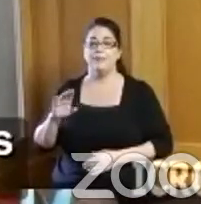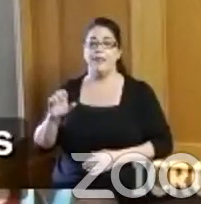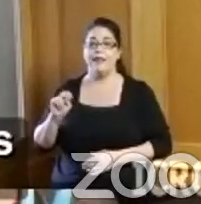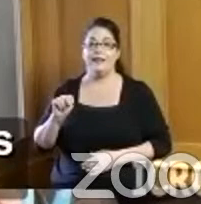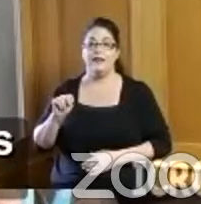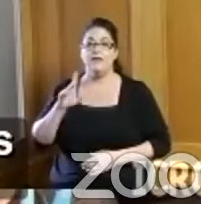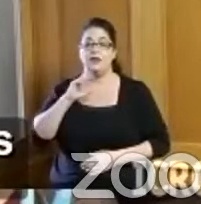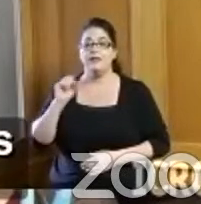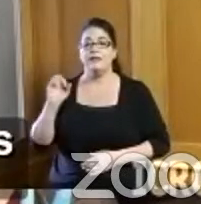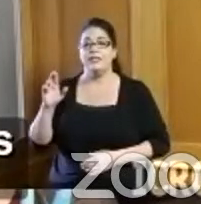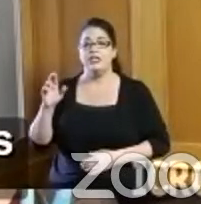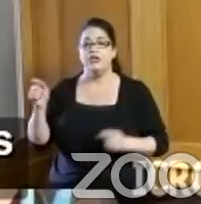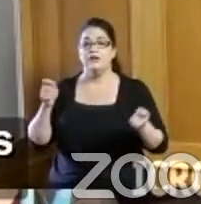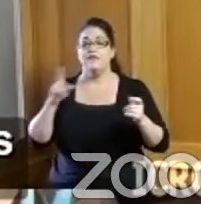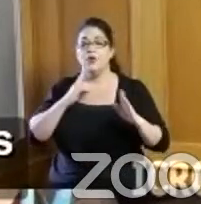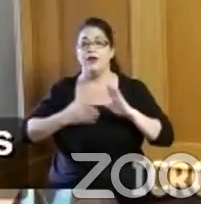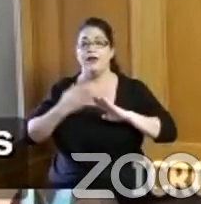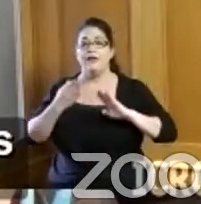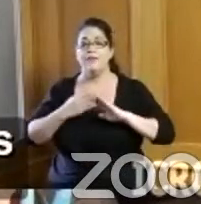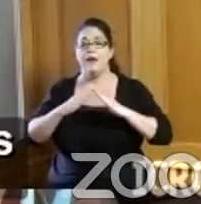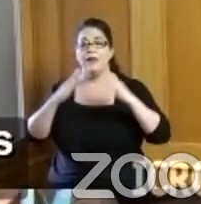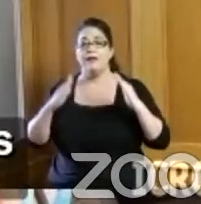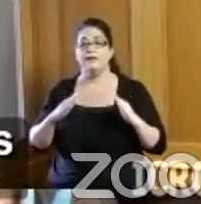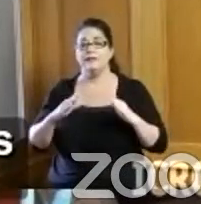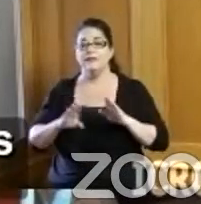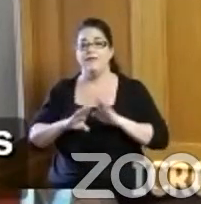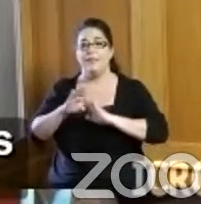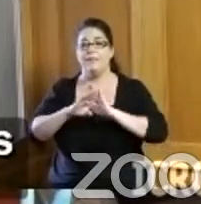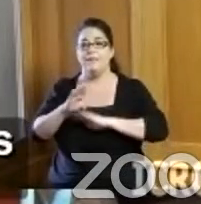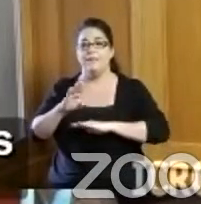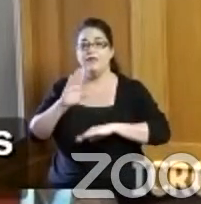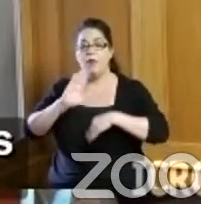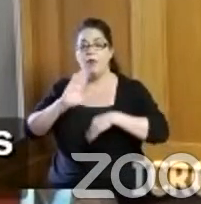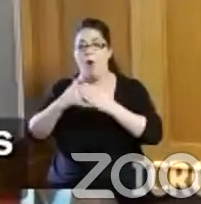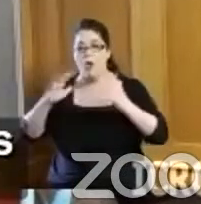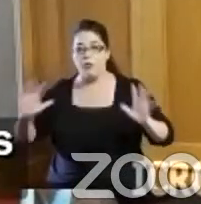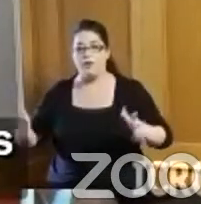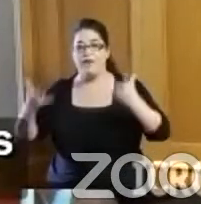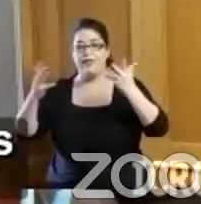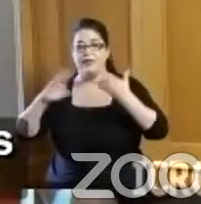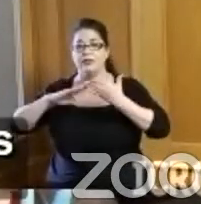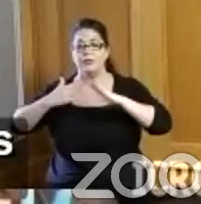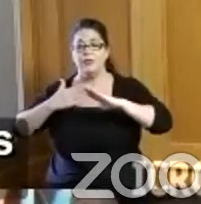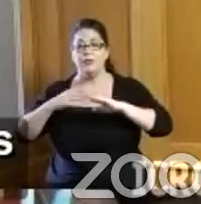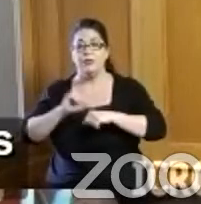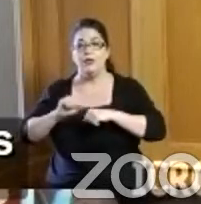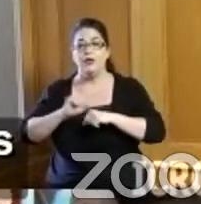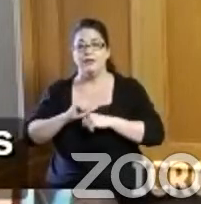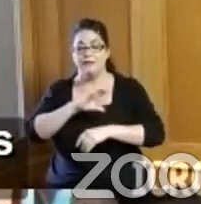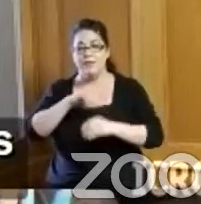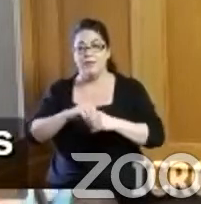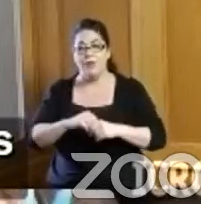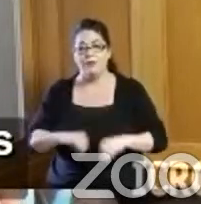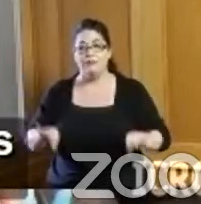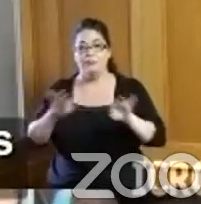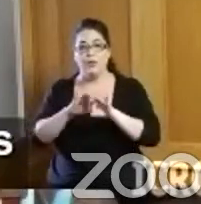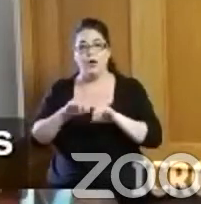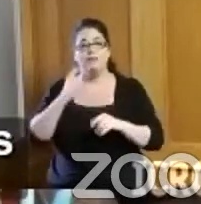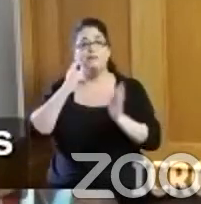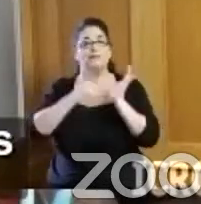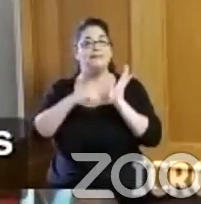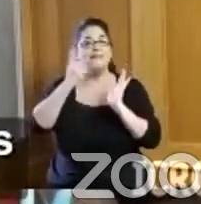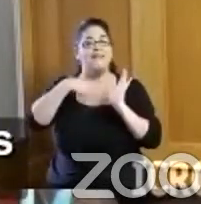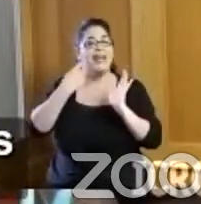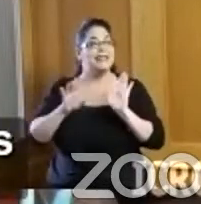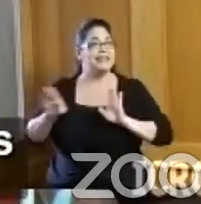for economic development, is going to be helping us do a lot of the community revitalization work that is so important to the board's policy agenda. So just wanted to point out a couple of